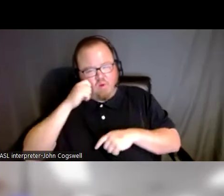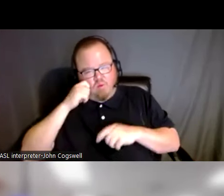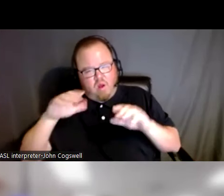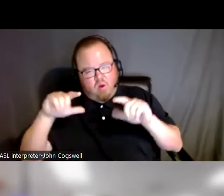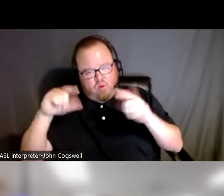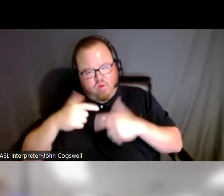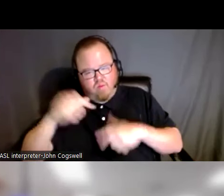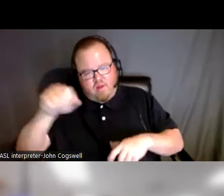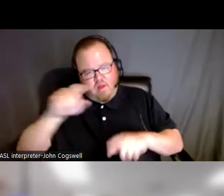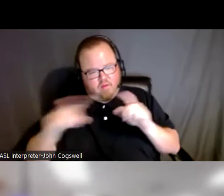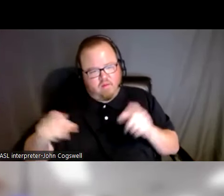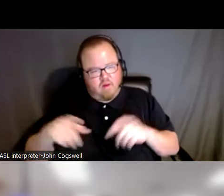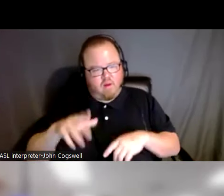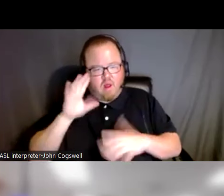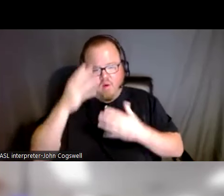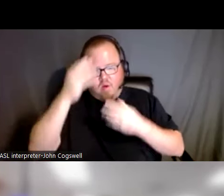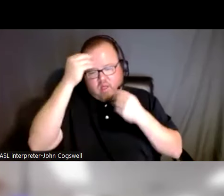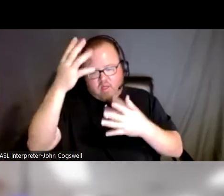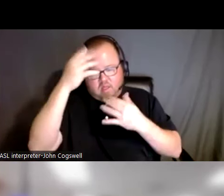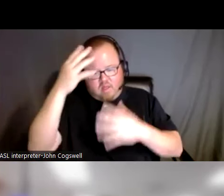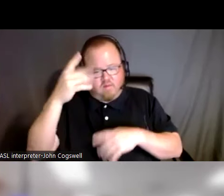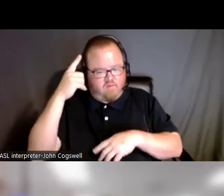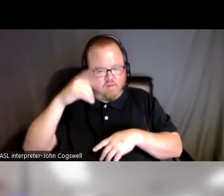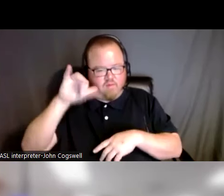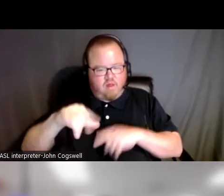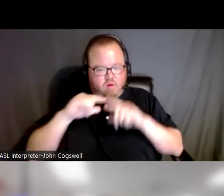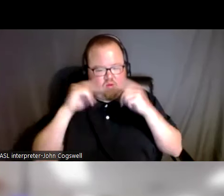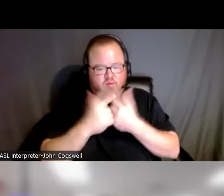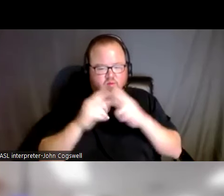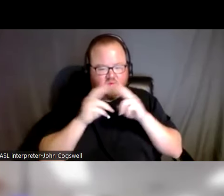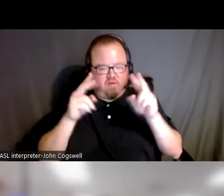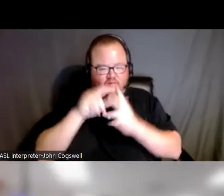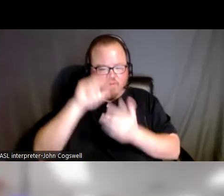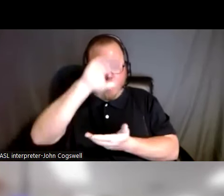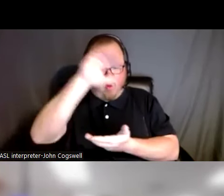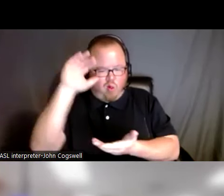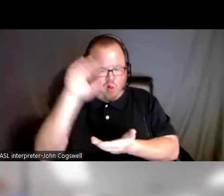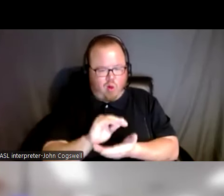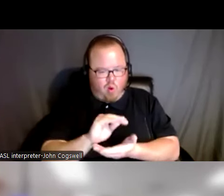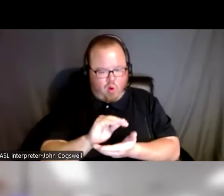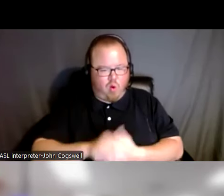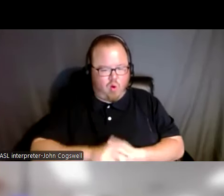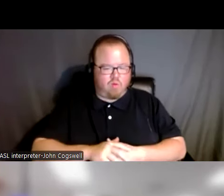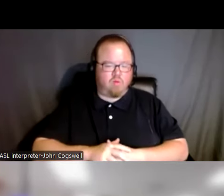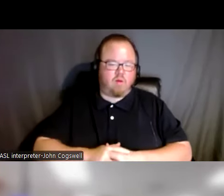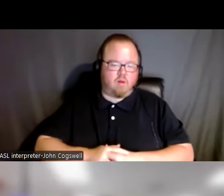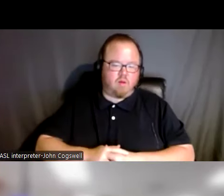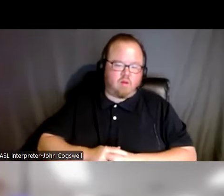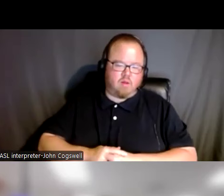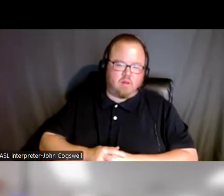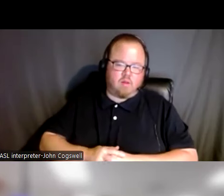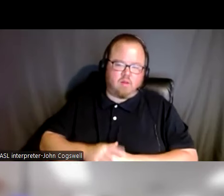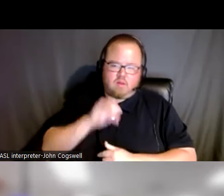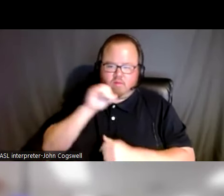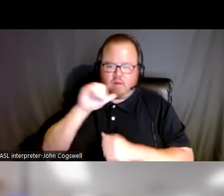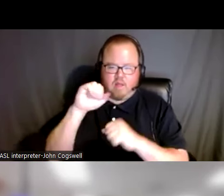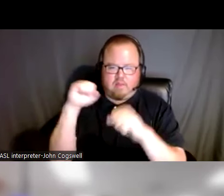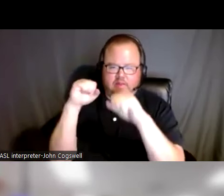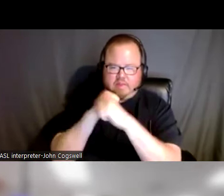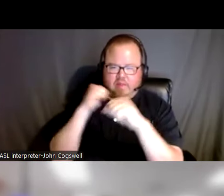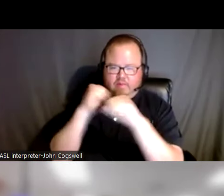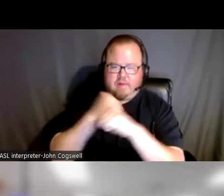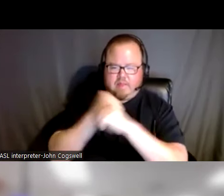our data for these groups are very low, so it is not statistically stable for us